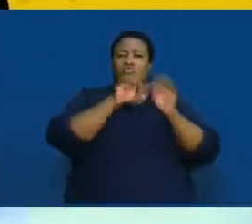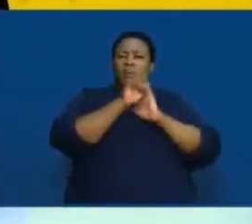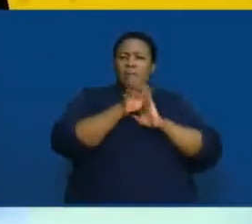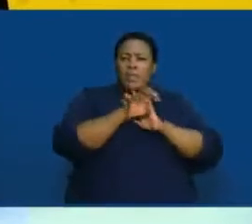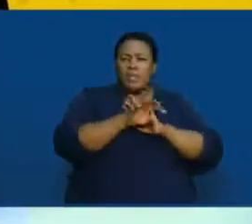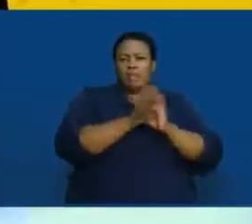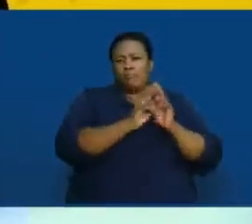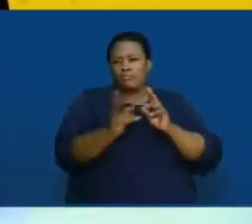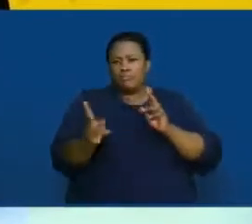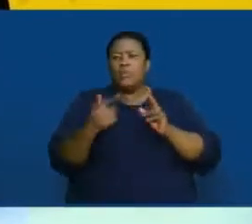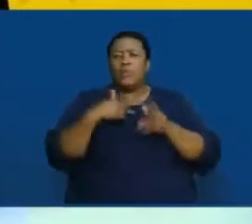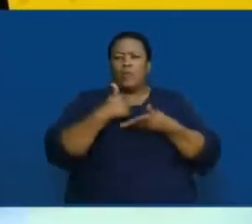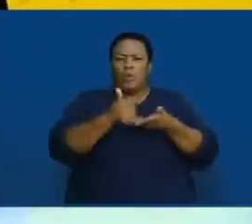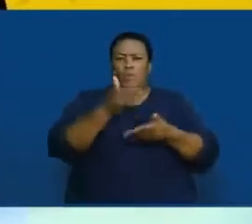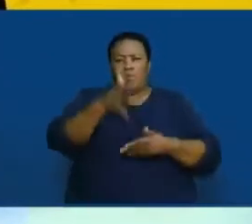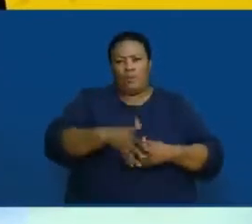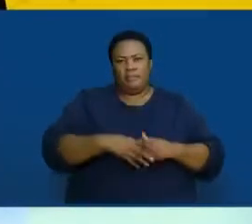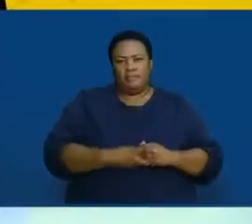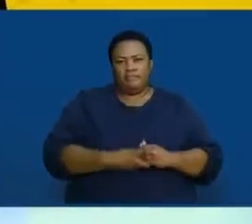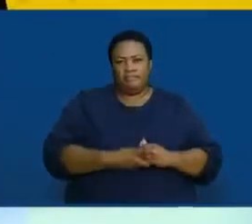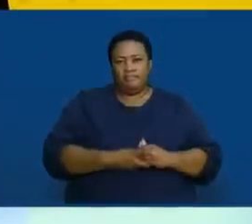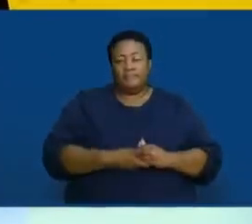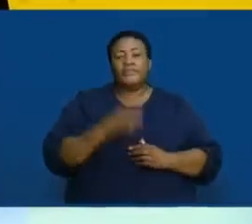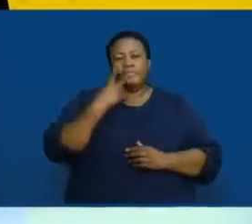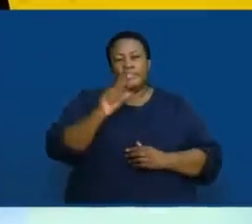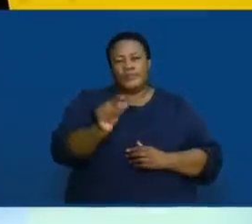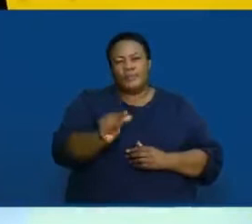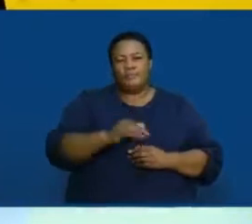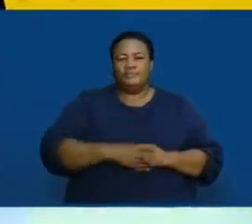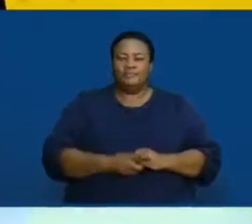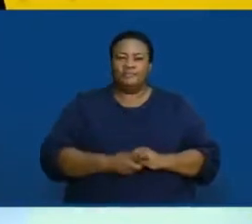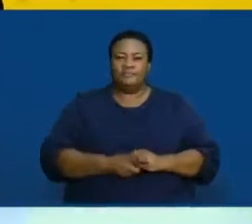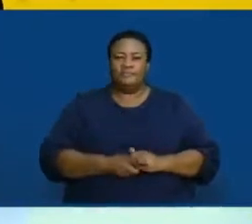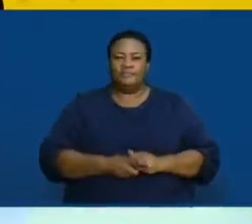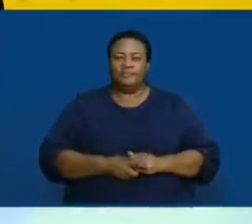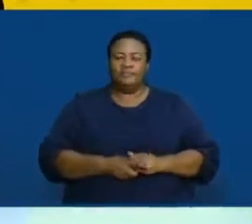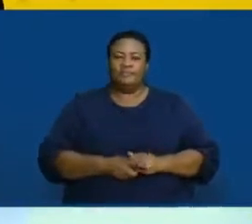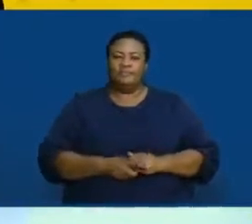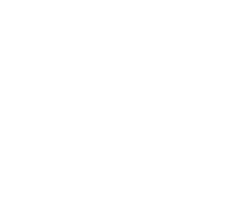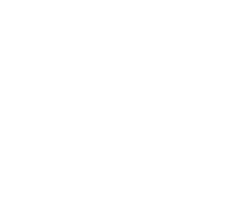social media platforms, and we'll assist you as best as we can. We'll see you straight after this.